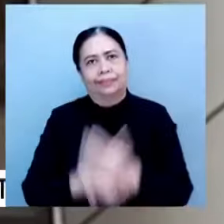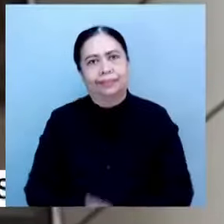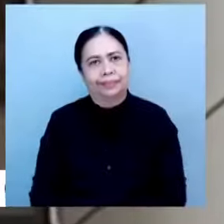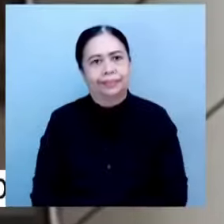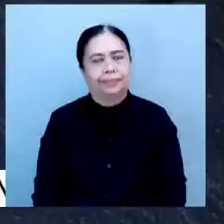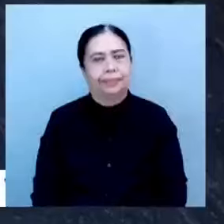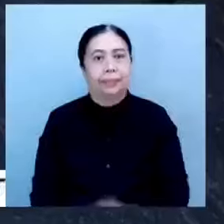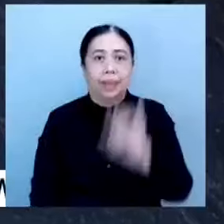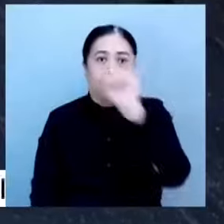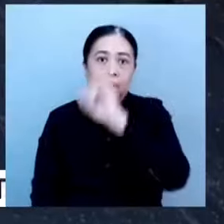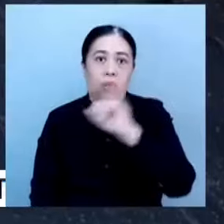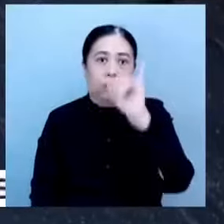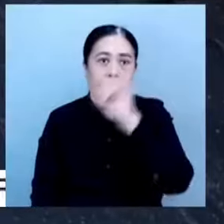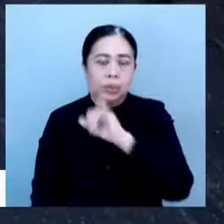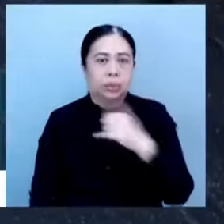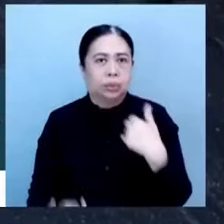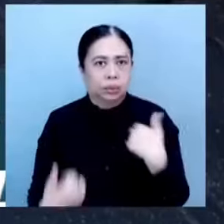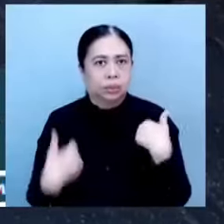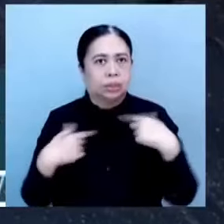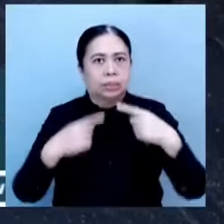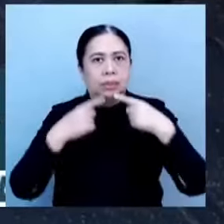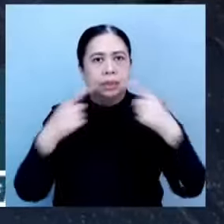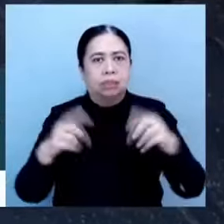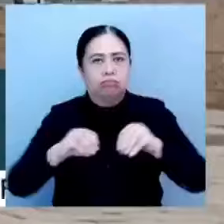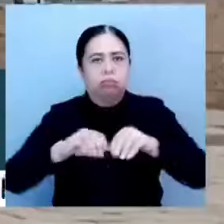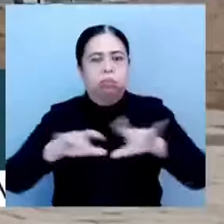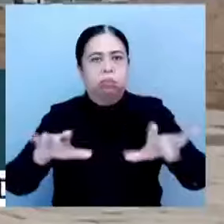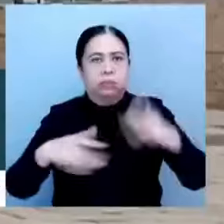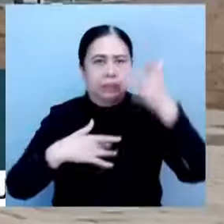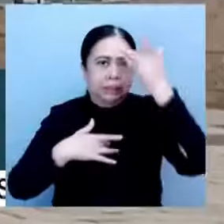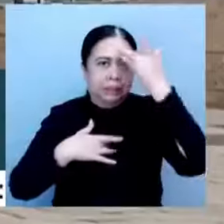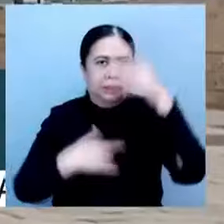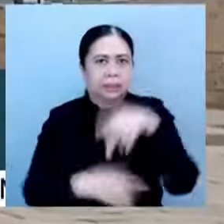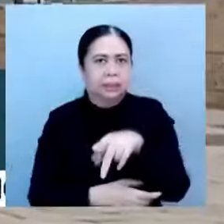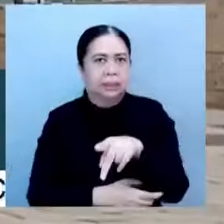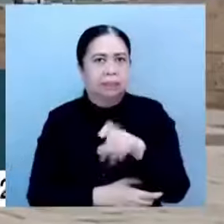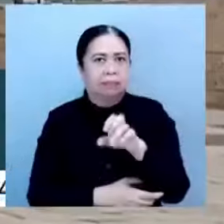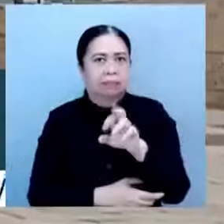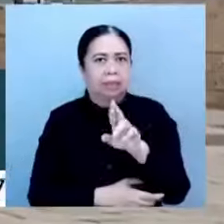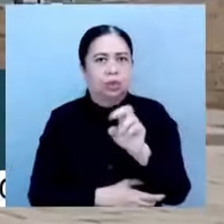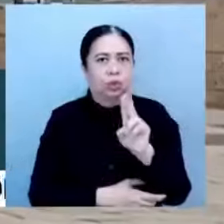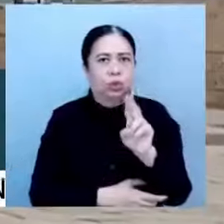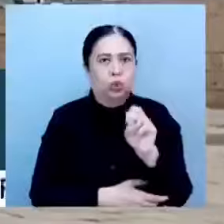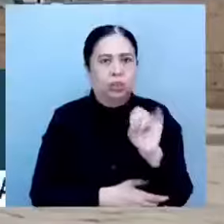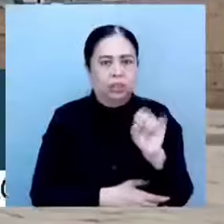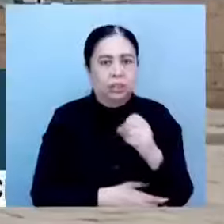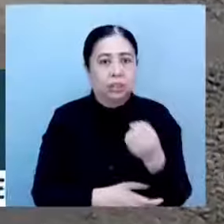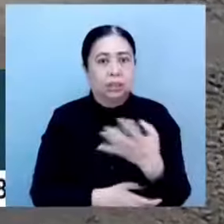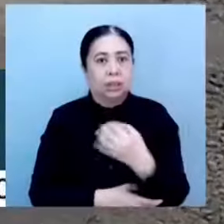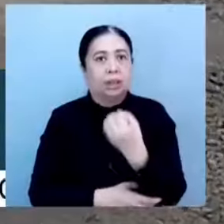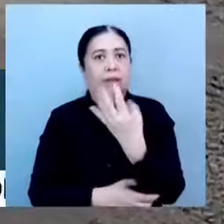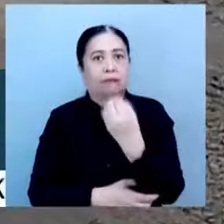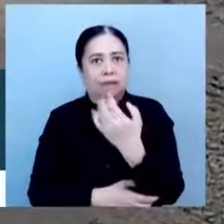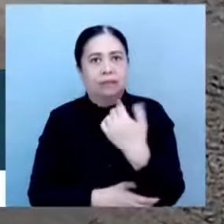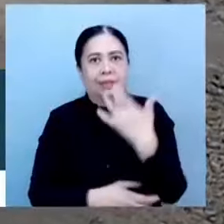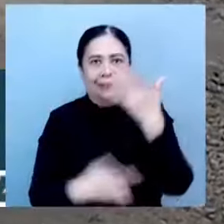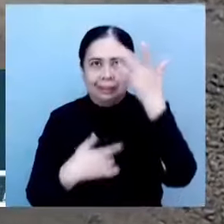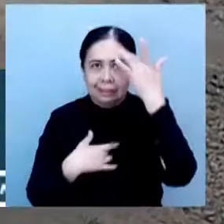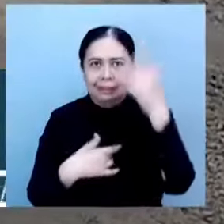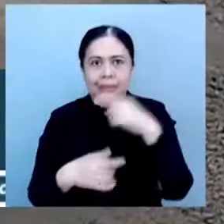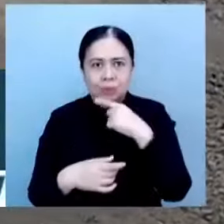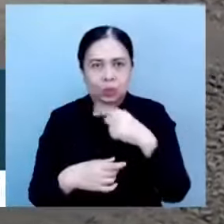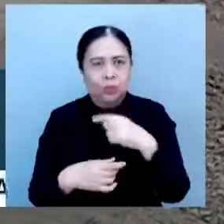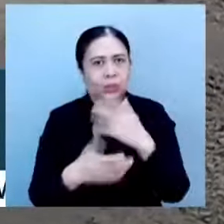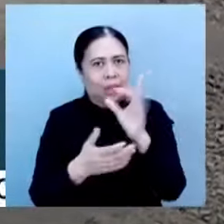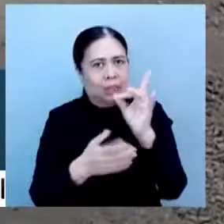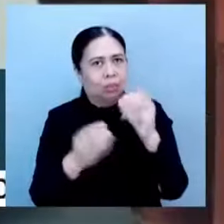Iloilo City is the latest city to declare an outbreak of pertussis in the Philippines after logging 15 confirmed cases and 8 others suspected